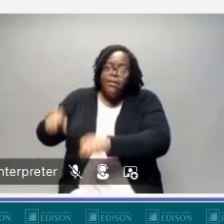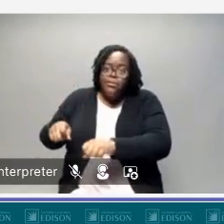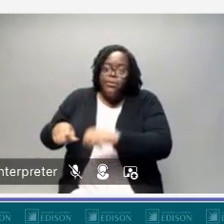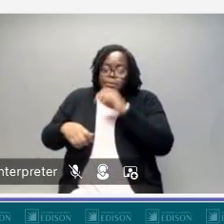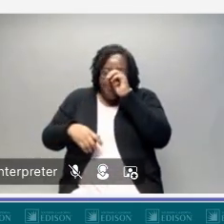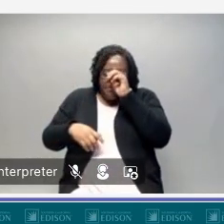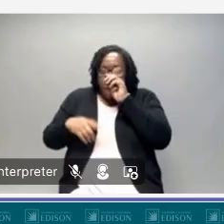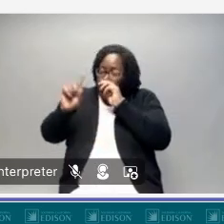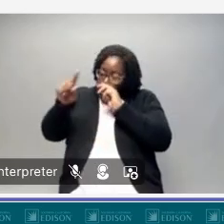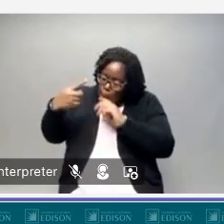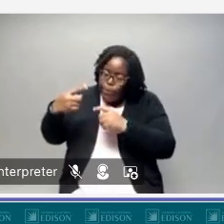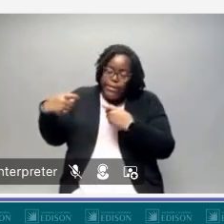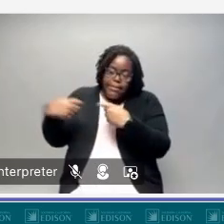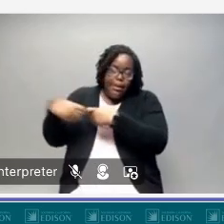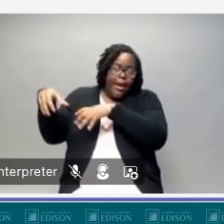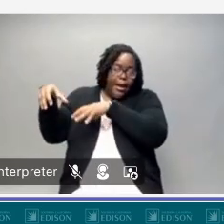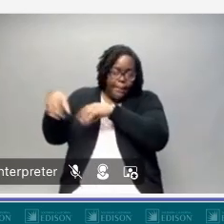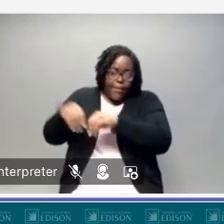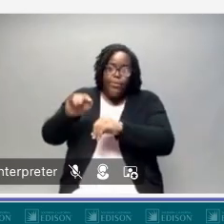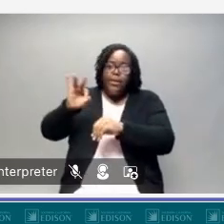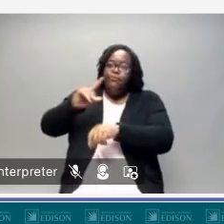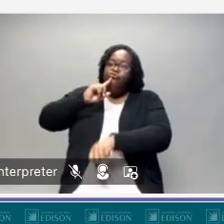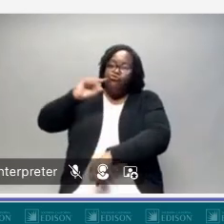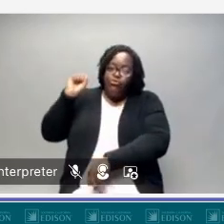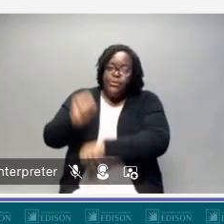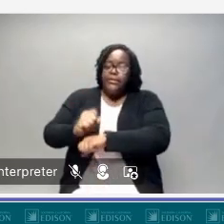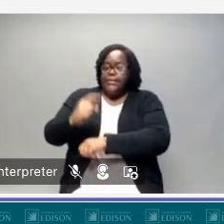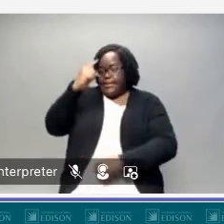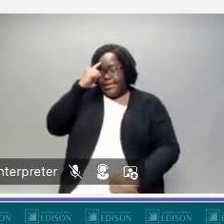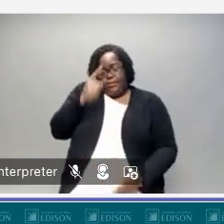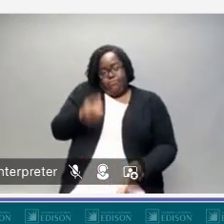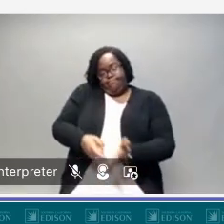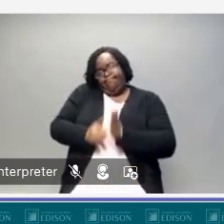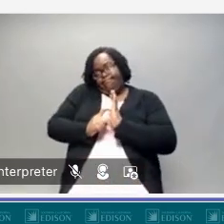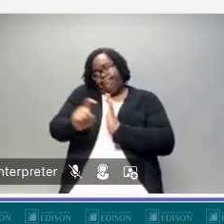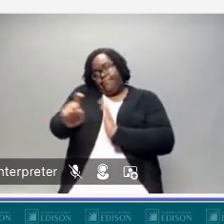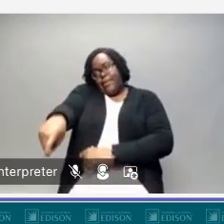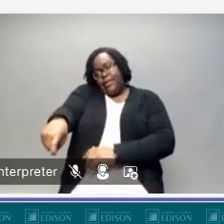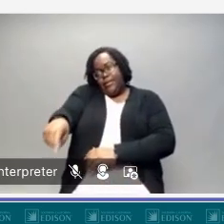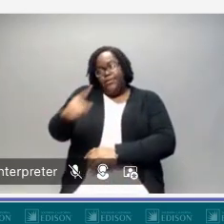only turn off power if we really think it's necessary for